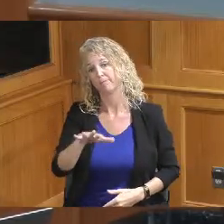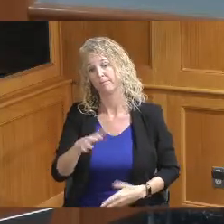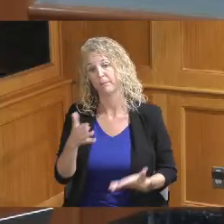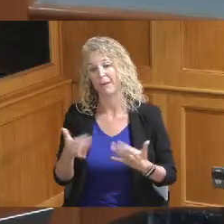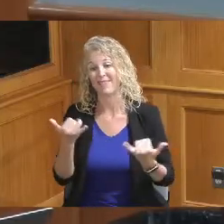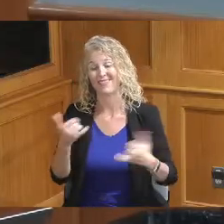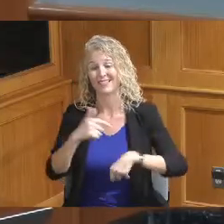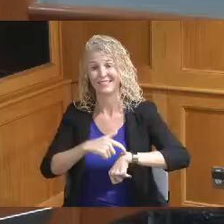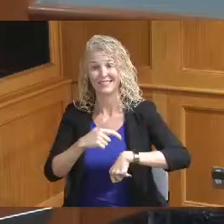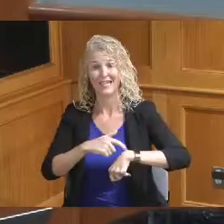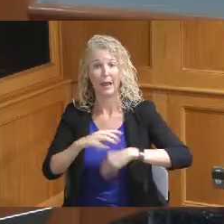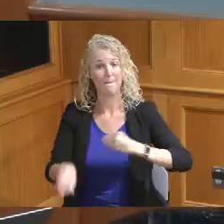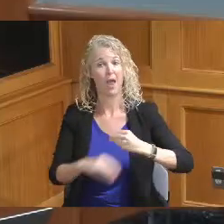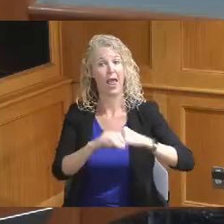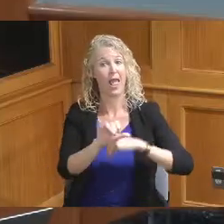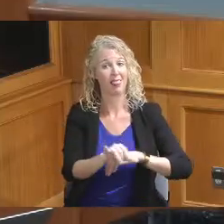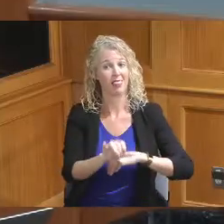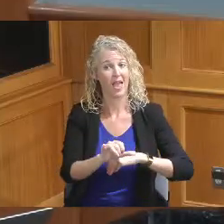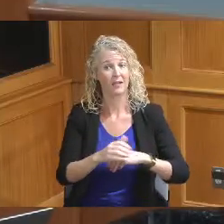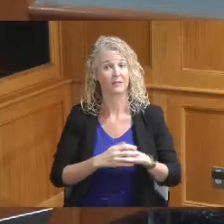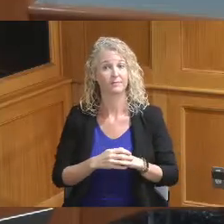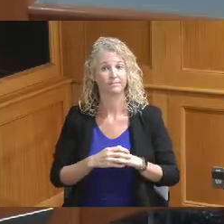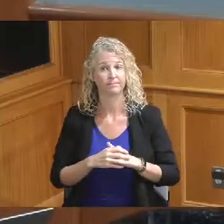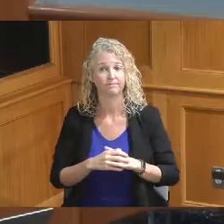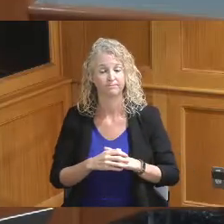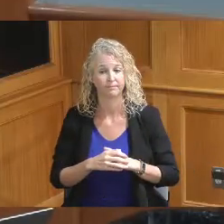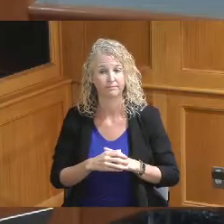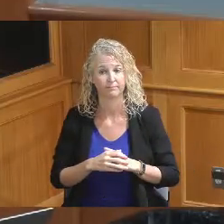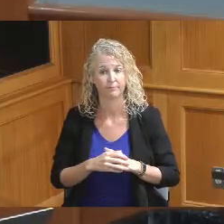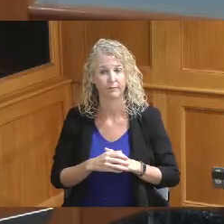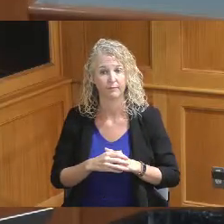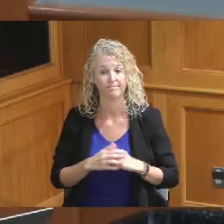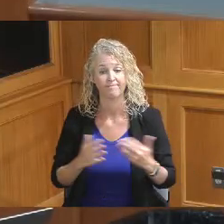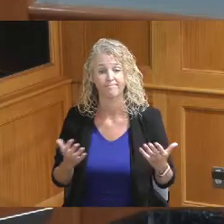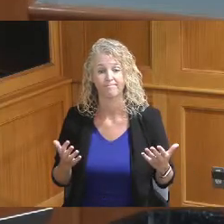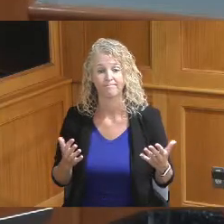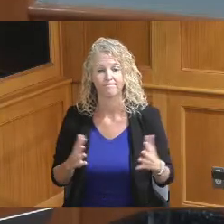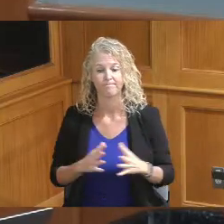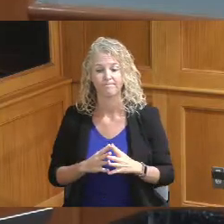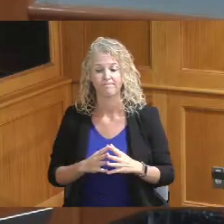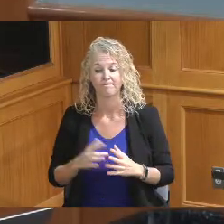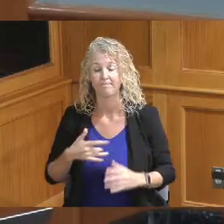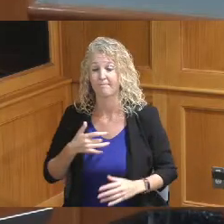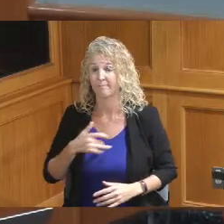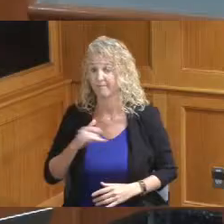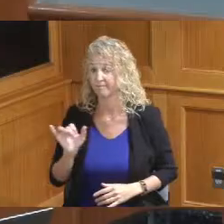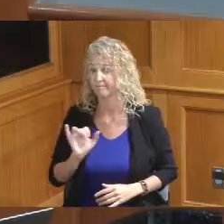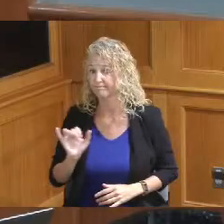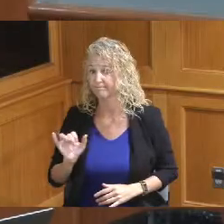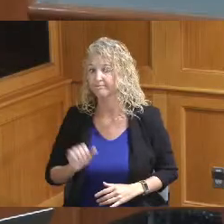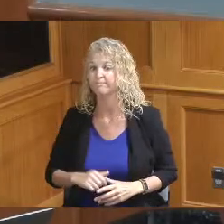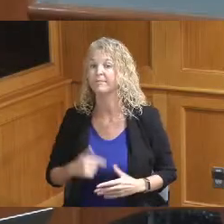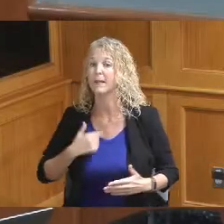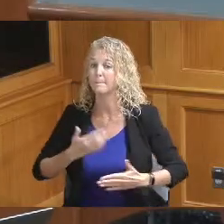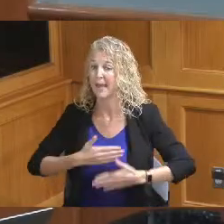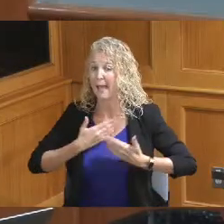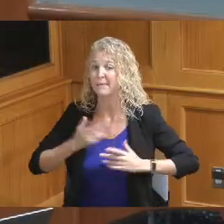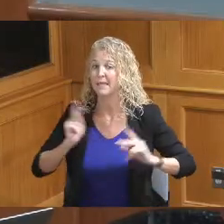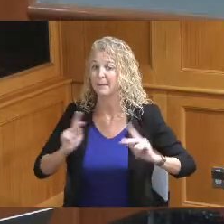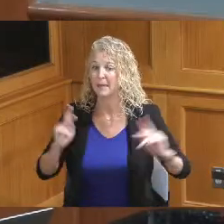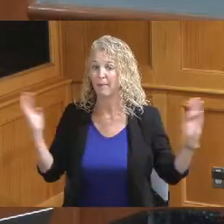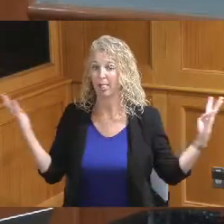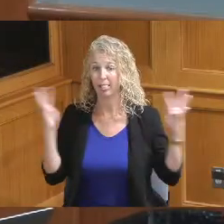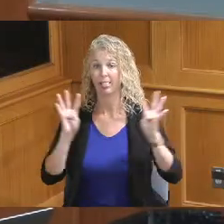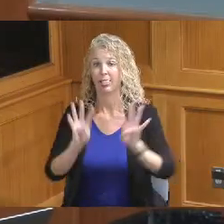around. Going with this next lease, and I feel like I think I'm glad that people are